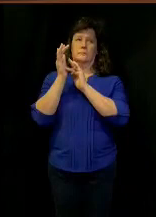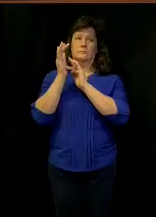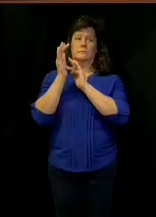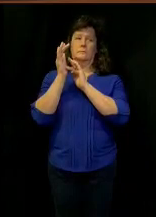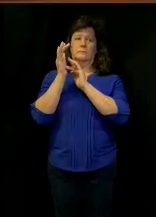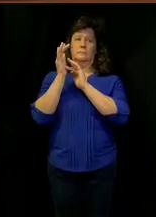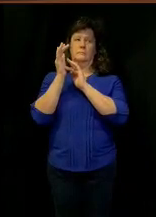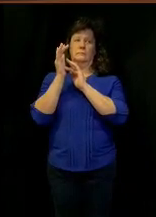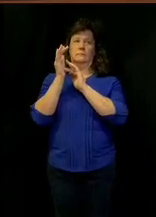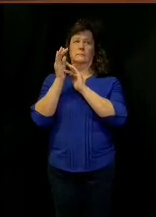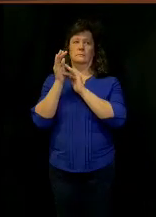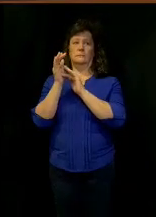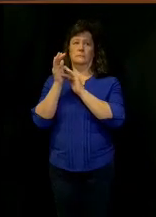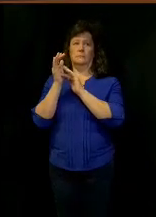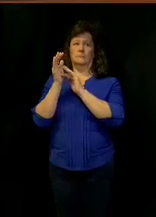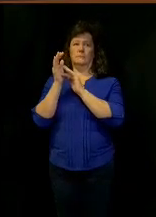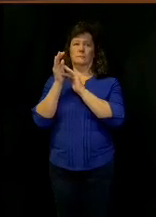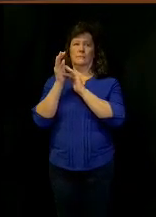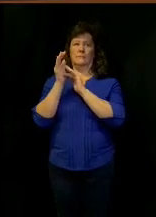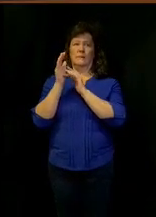I leave the Adams family.